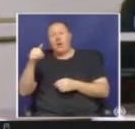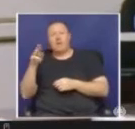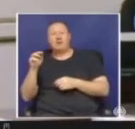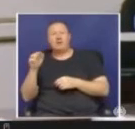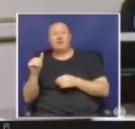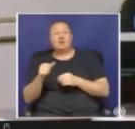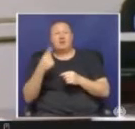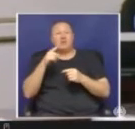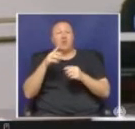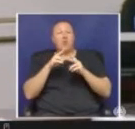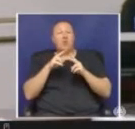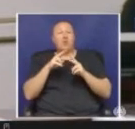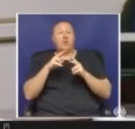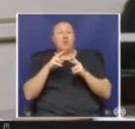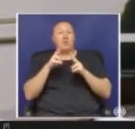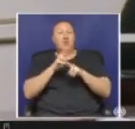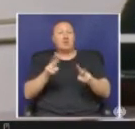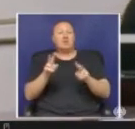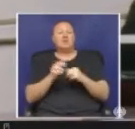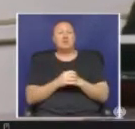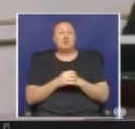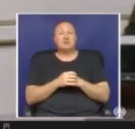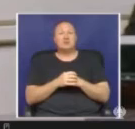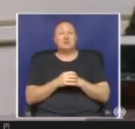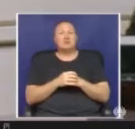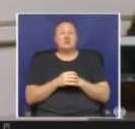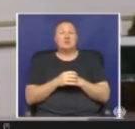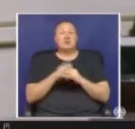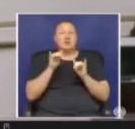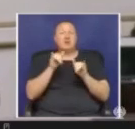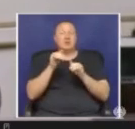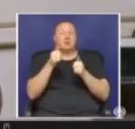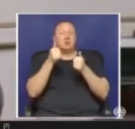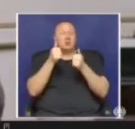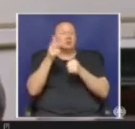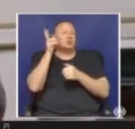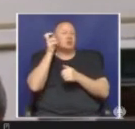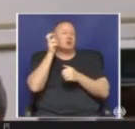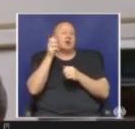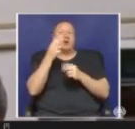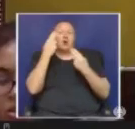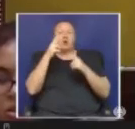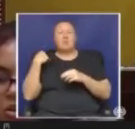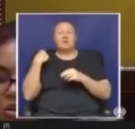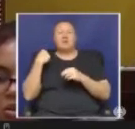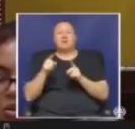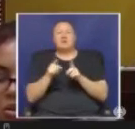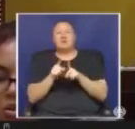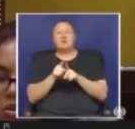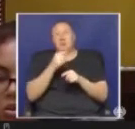obtain peace. I think that would be good to hear from the Honourable Minister as well. Thank you.